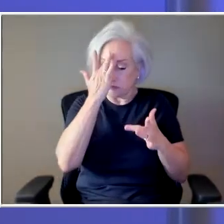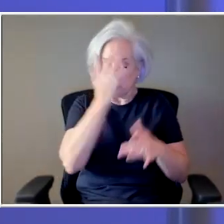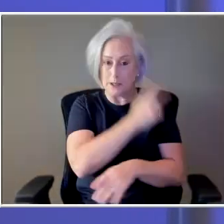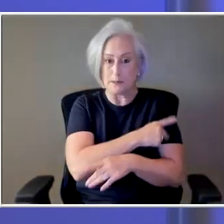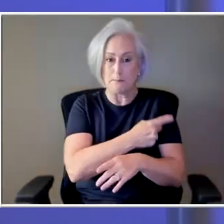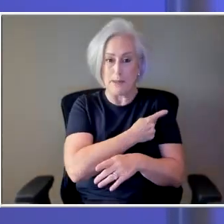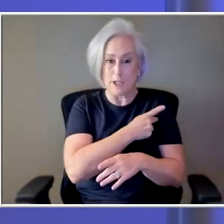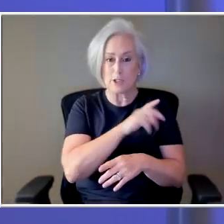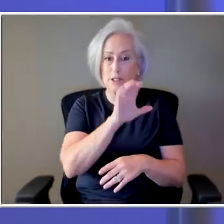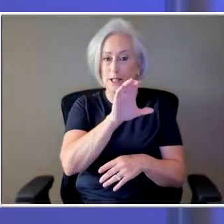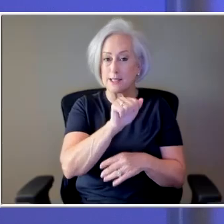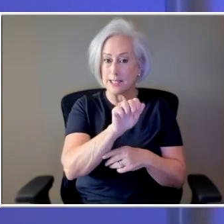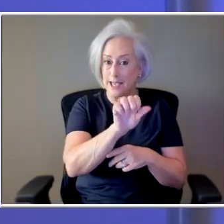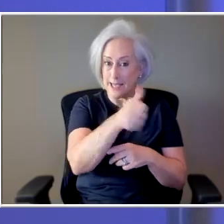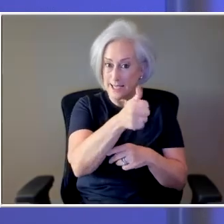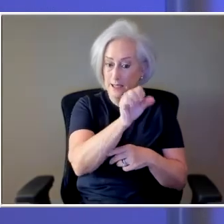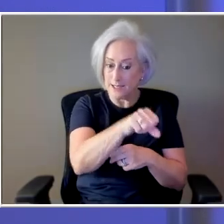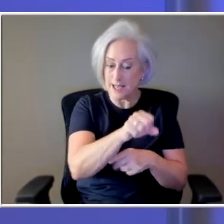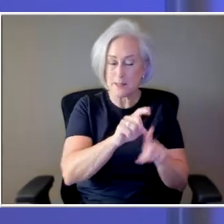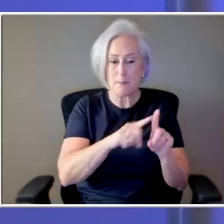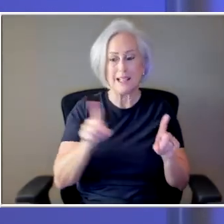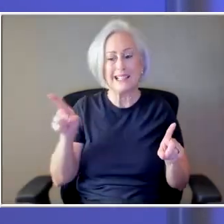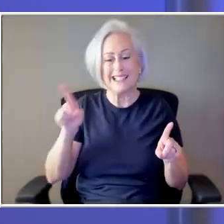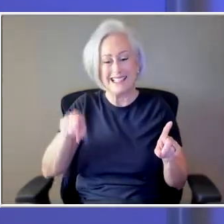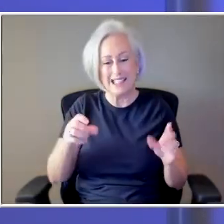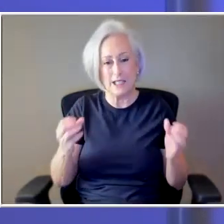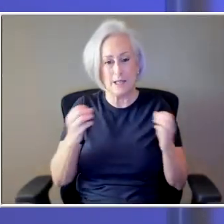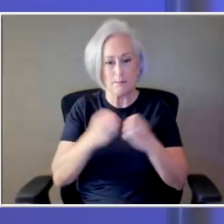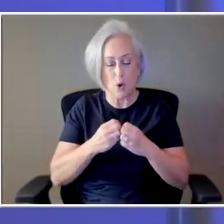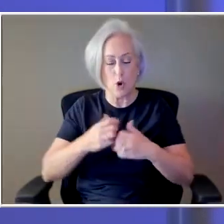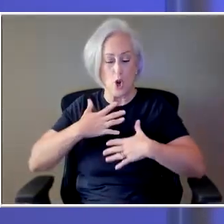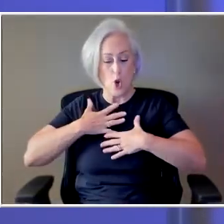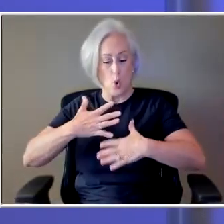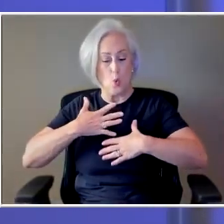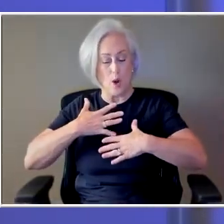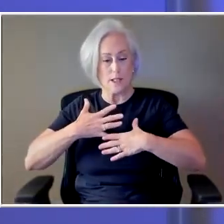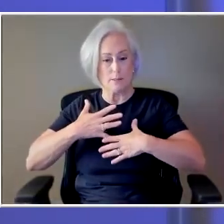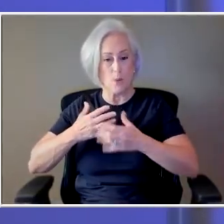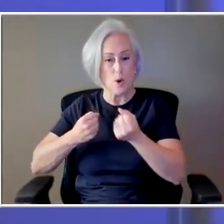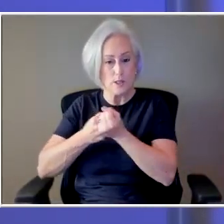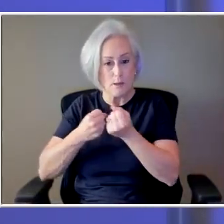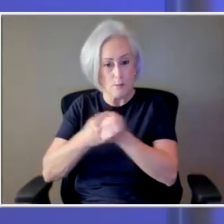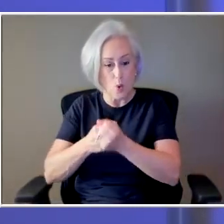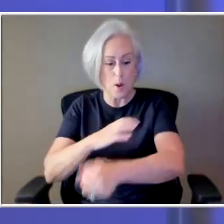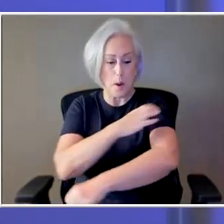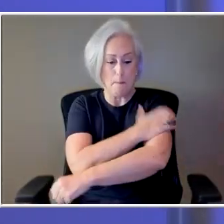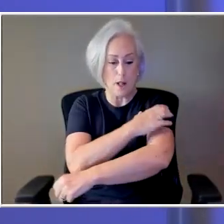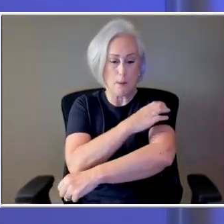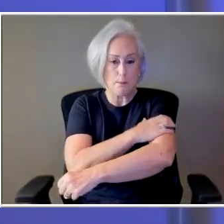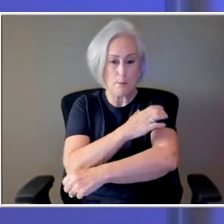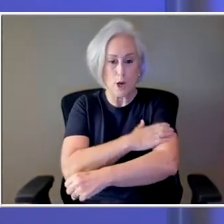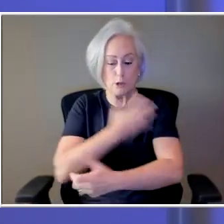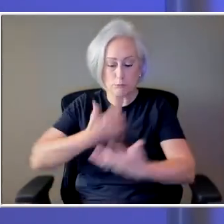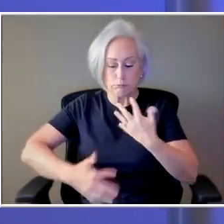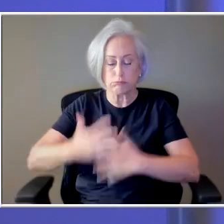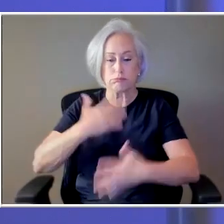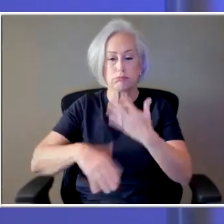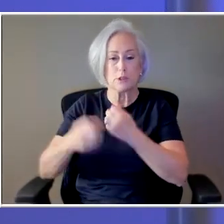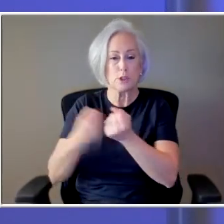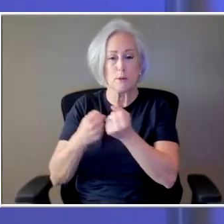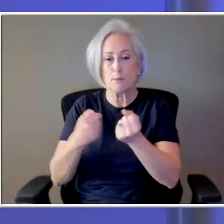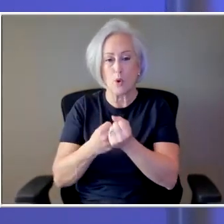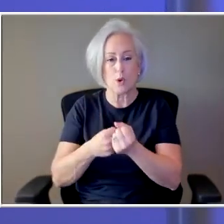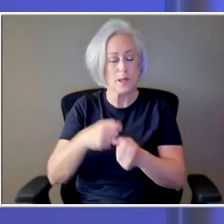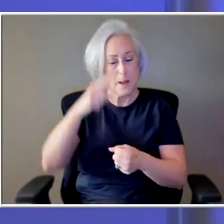he needed respiratory support and pressor support at certain times because his blood pressure and oxygenation weren't sustaining on their own. And